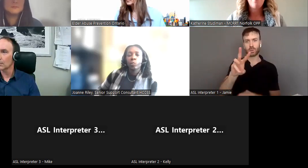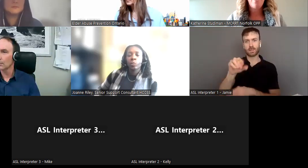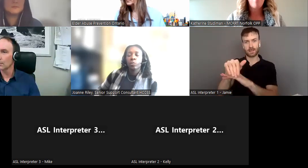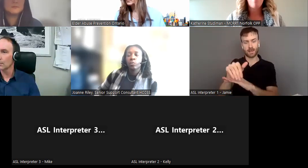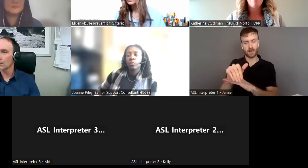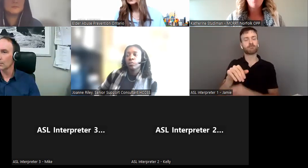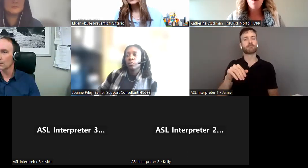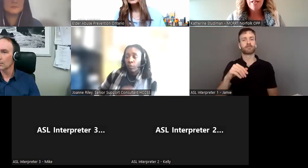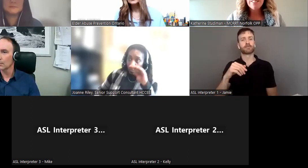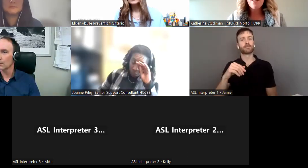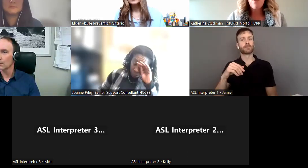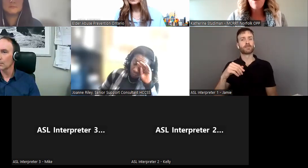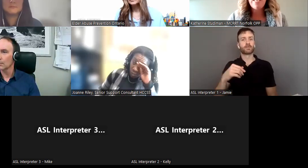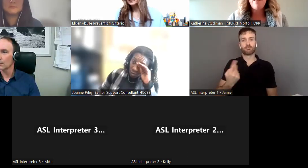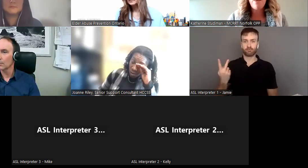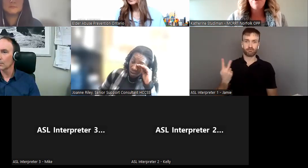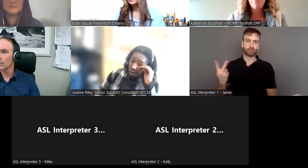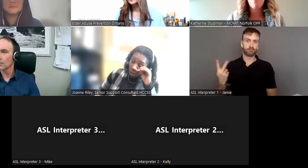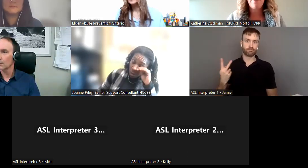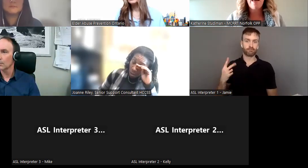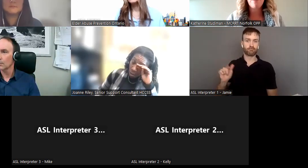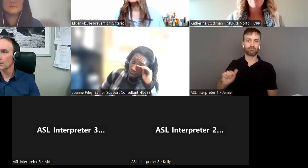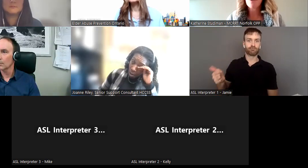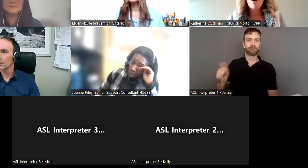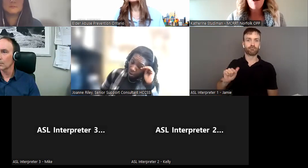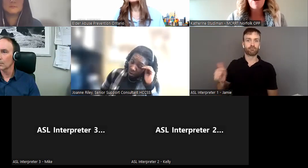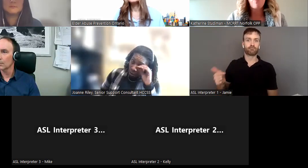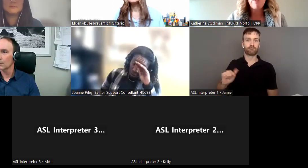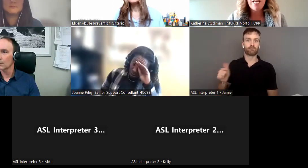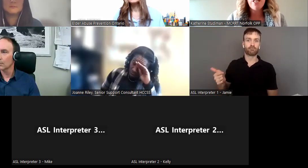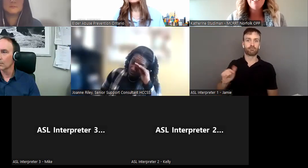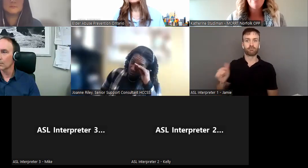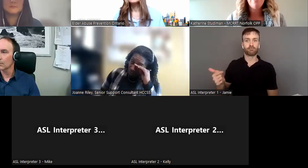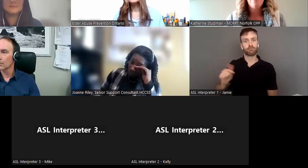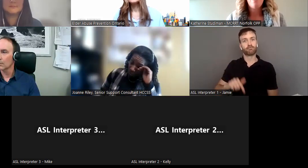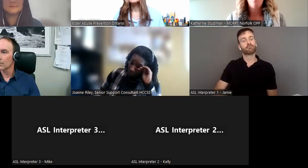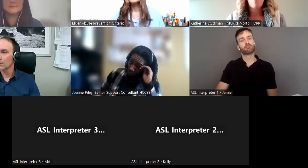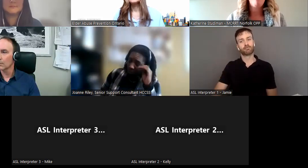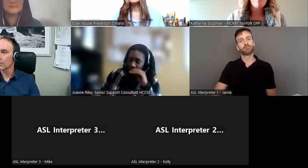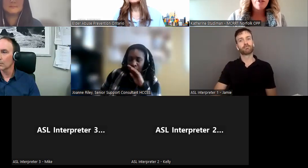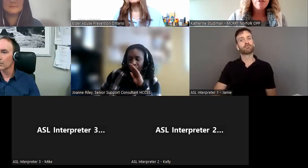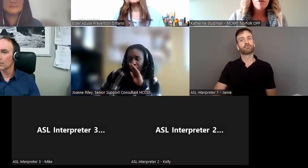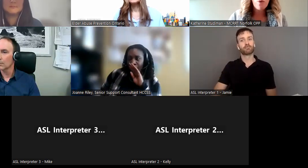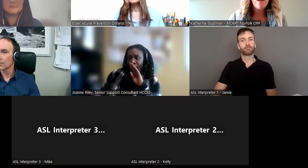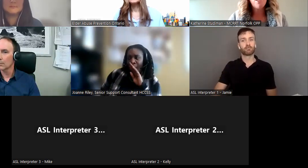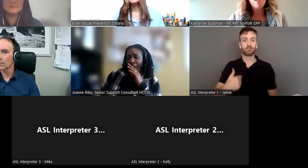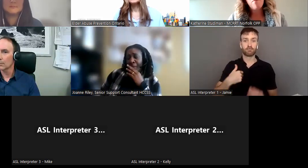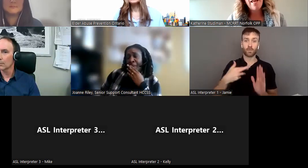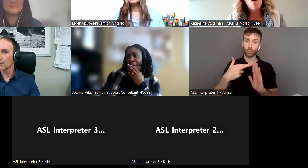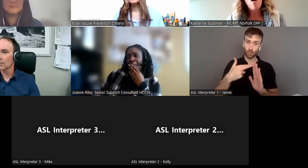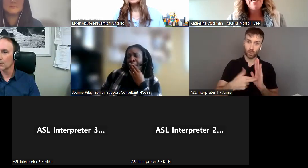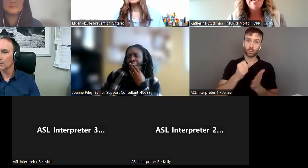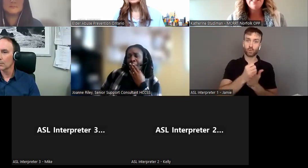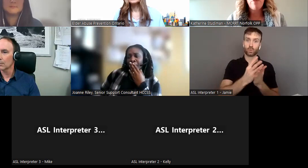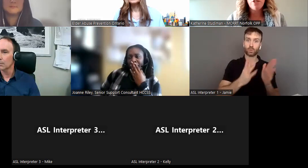And there are 2 of us that rotate through on that continental rotation. I'm a registered social worker.